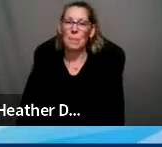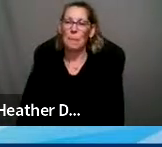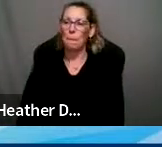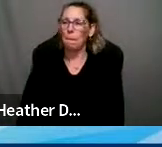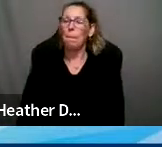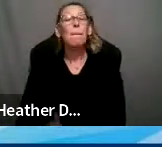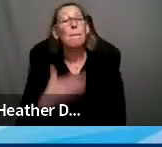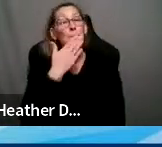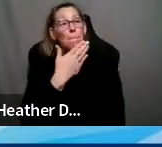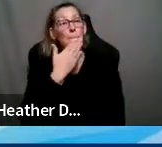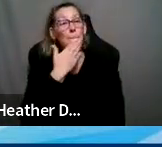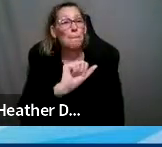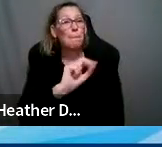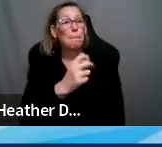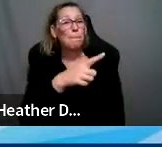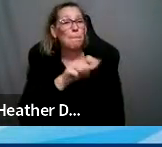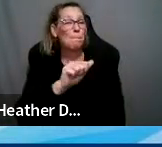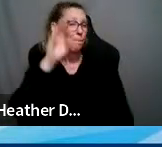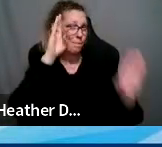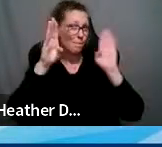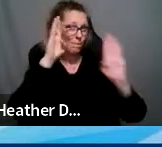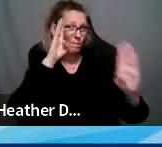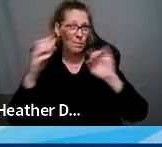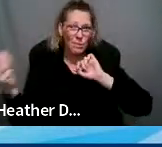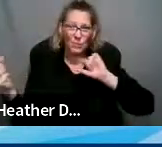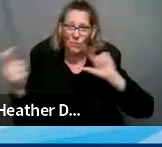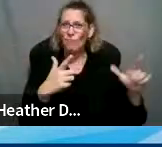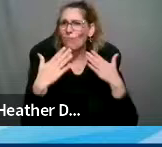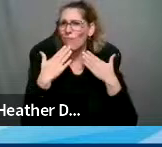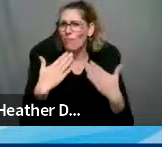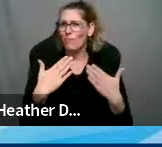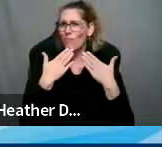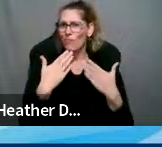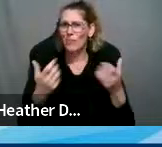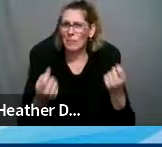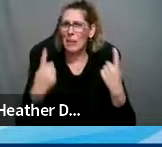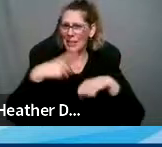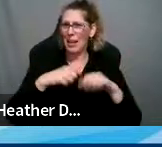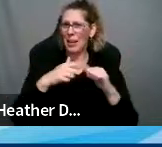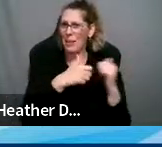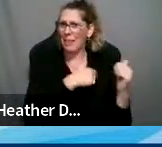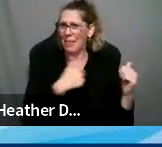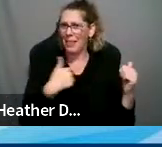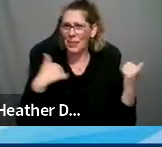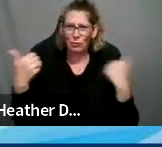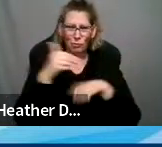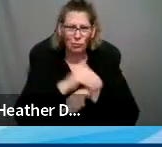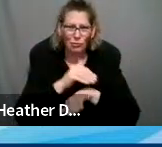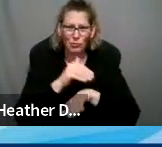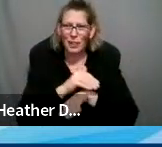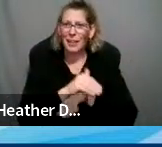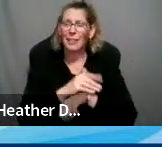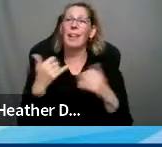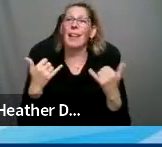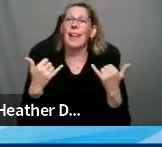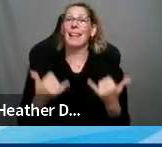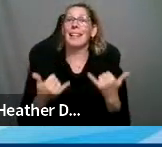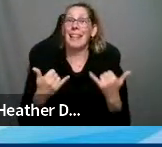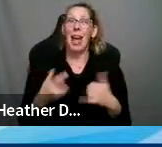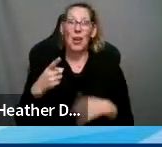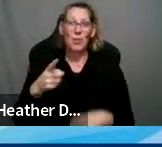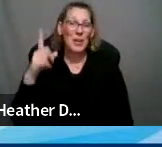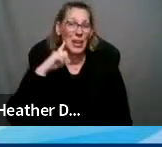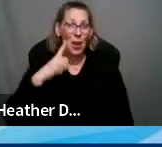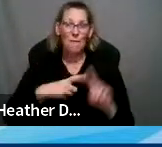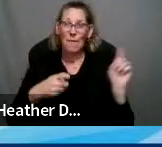Thanks, Angela. Hi, everyone. Thanks so much for spending time with us this evening. Now you've been hearing